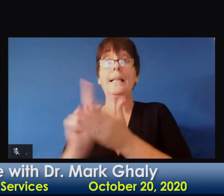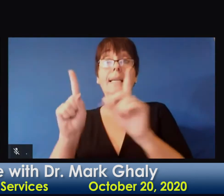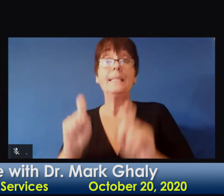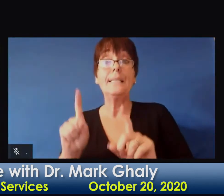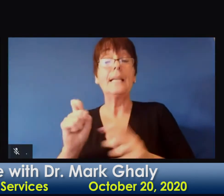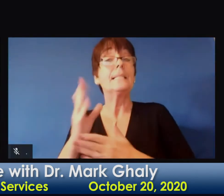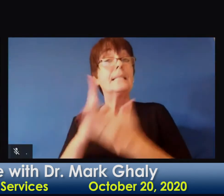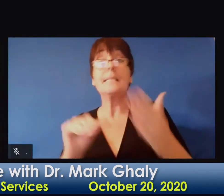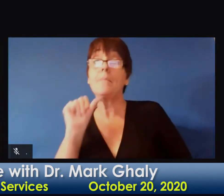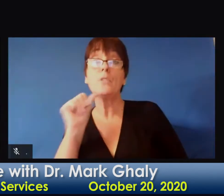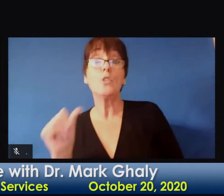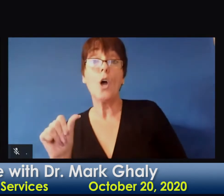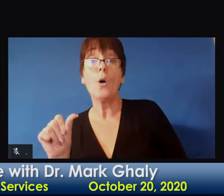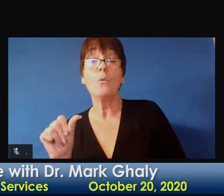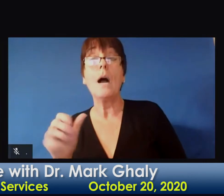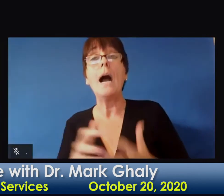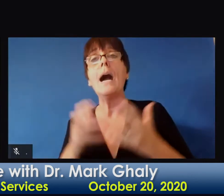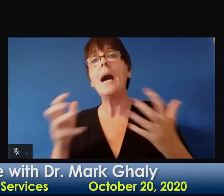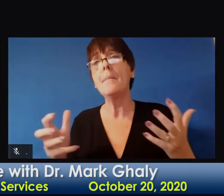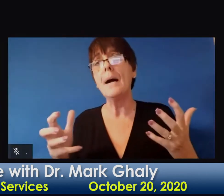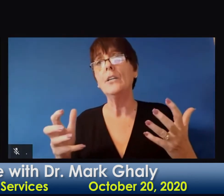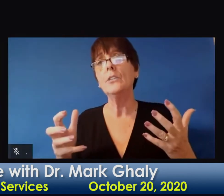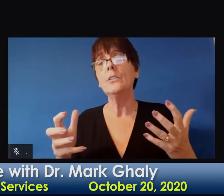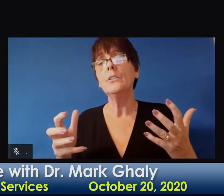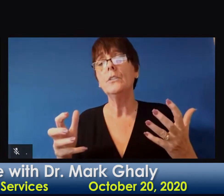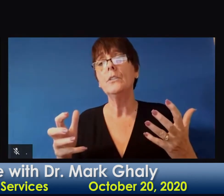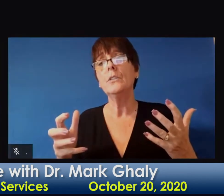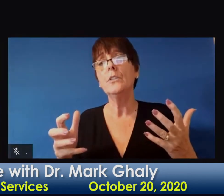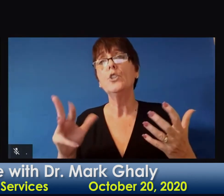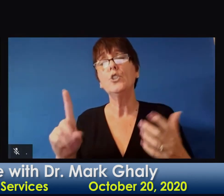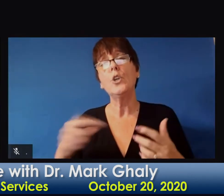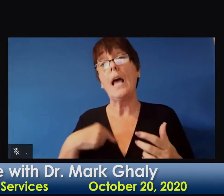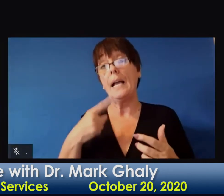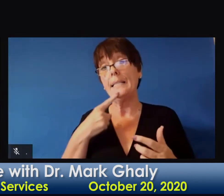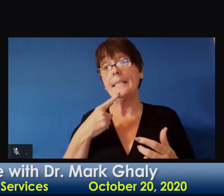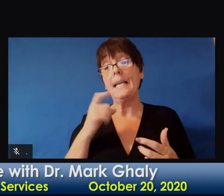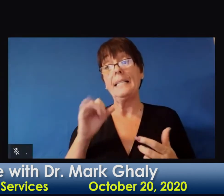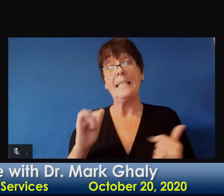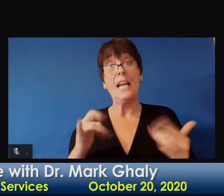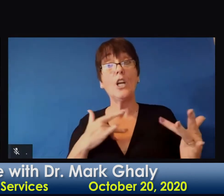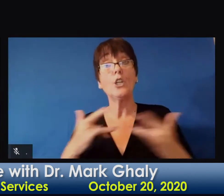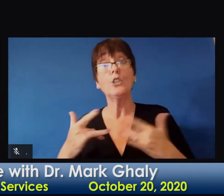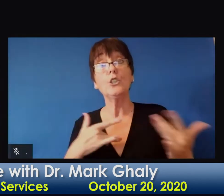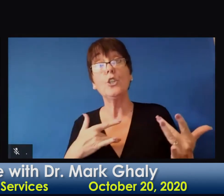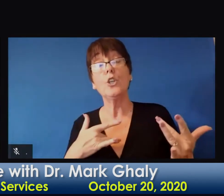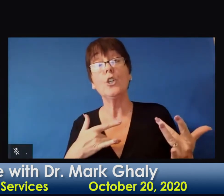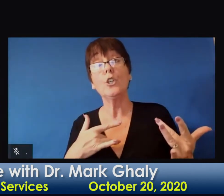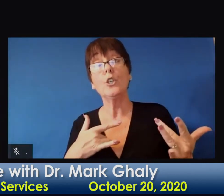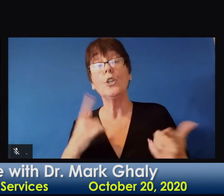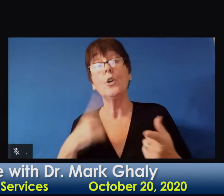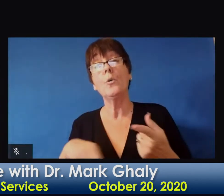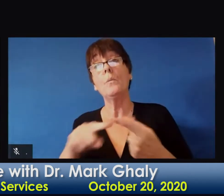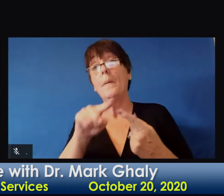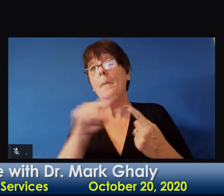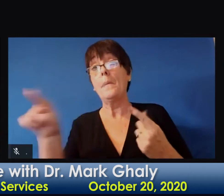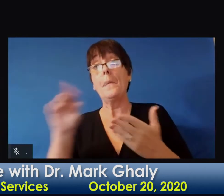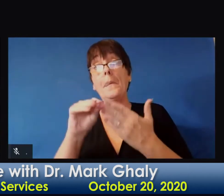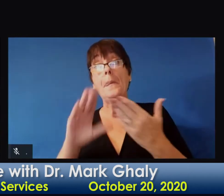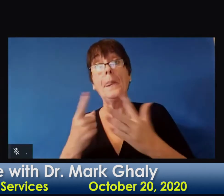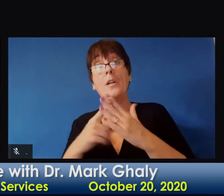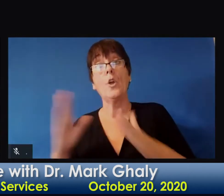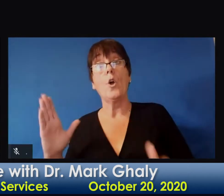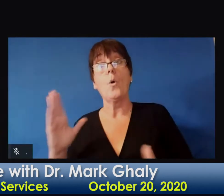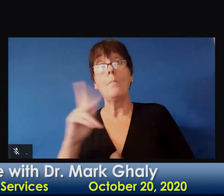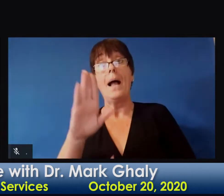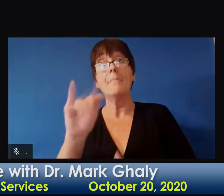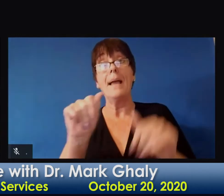do not. How much of it, or how much I should say rather, of a concern is it when those students start to return to the Bay